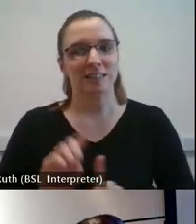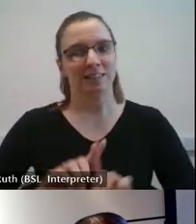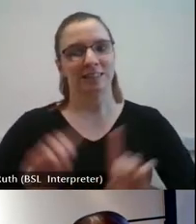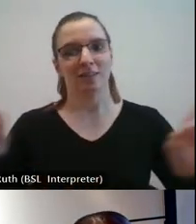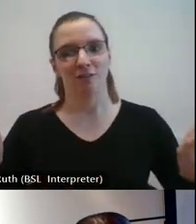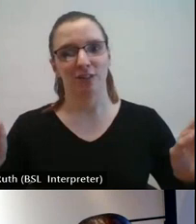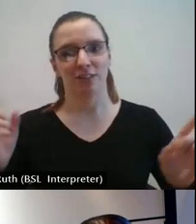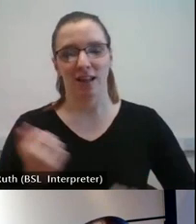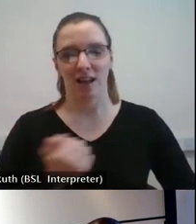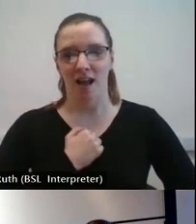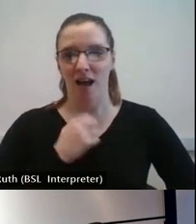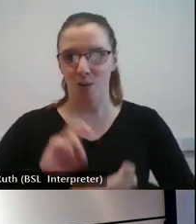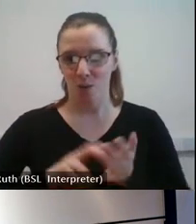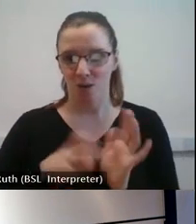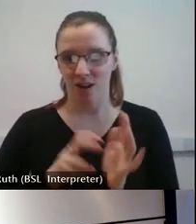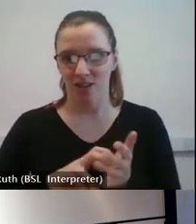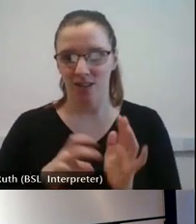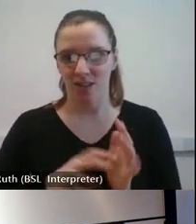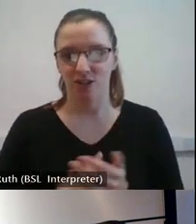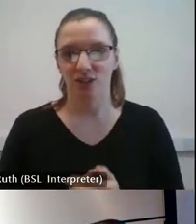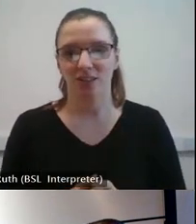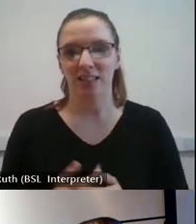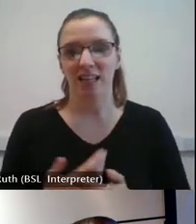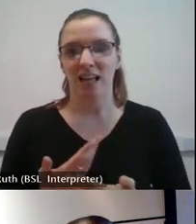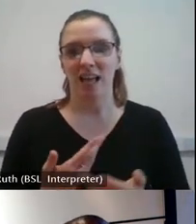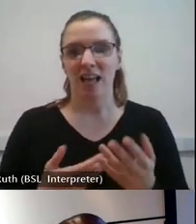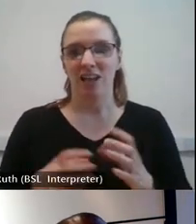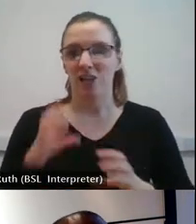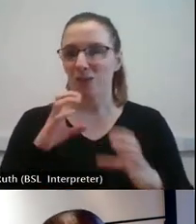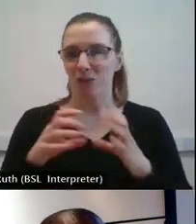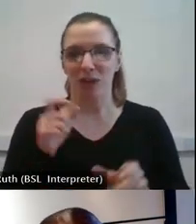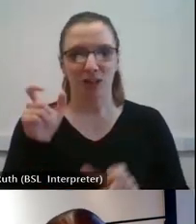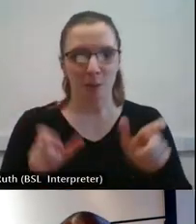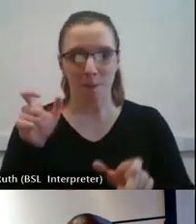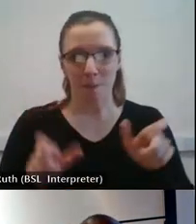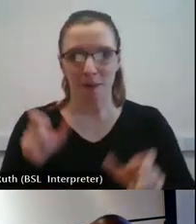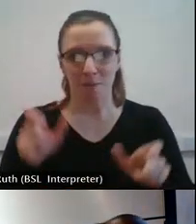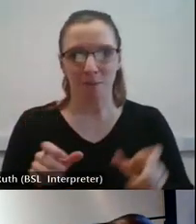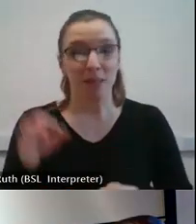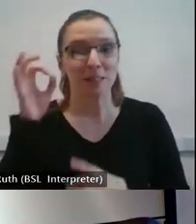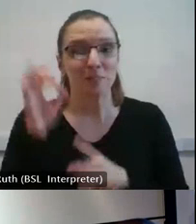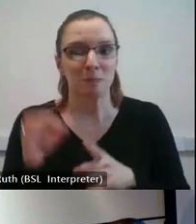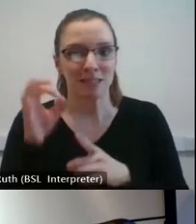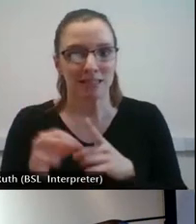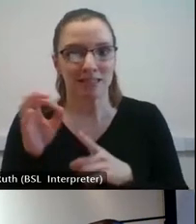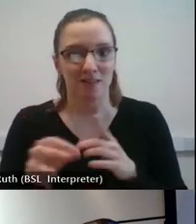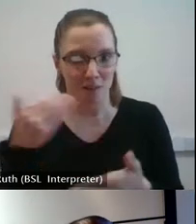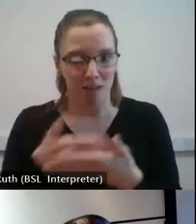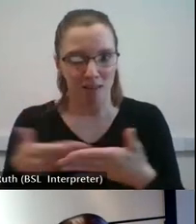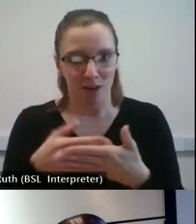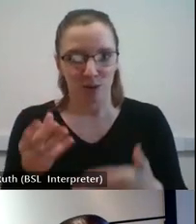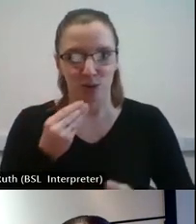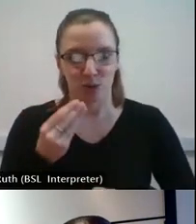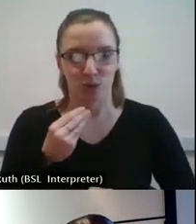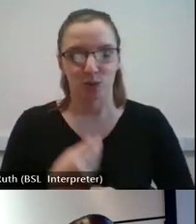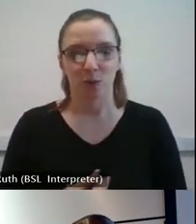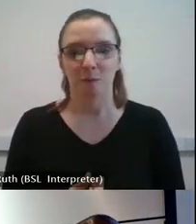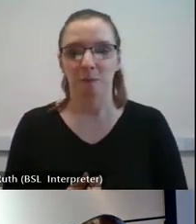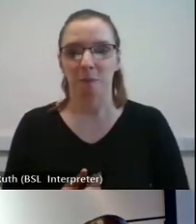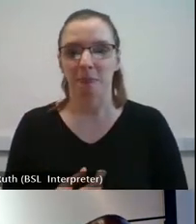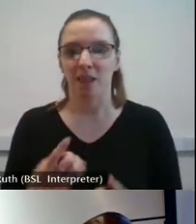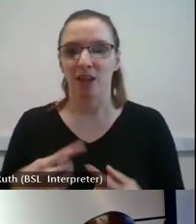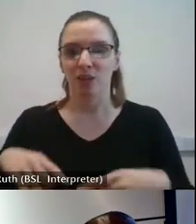how organization also wants to run. Communication people are very particular about language usage and stuff like that. And when we